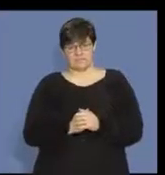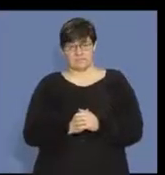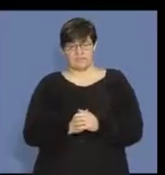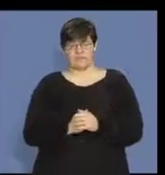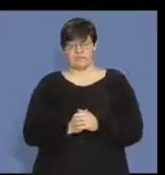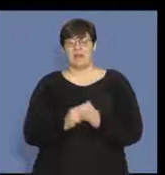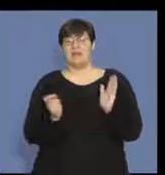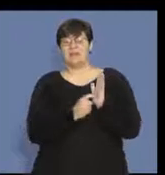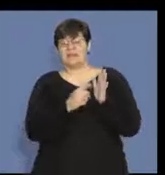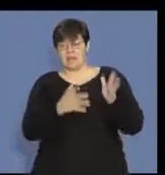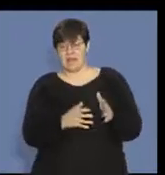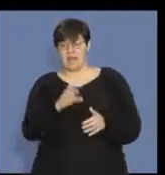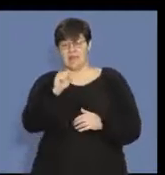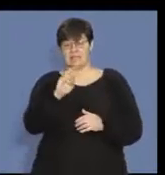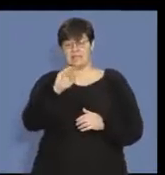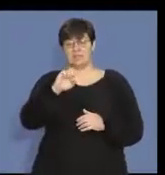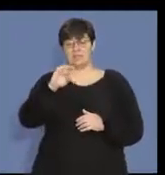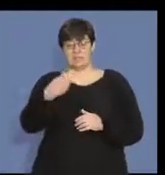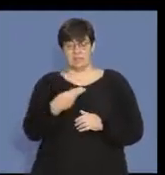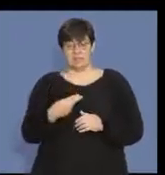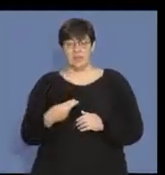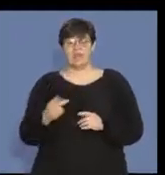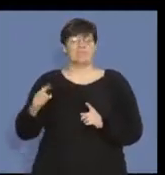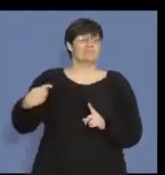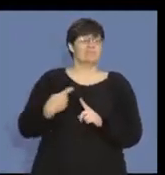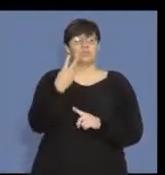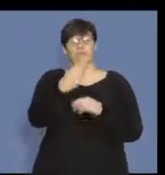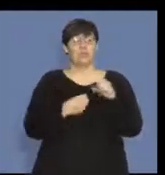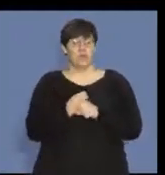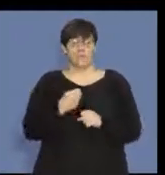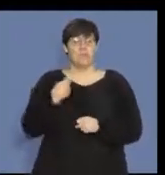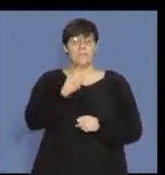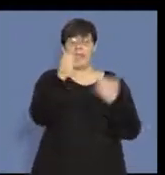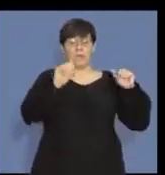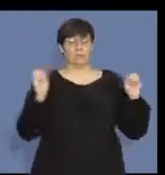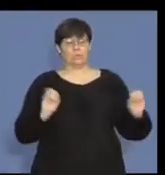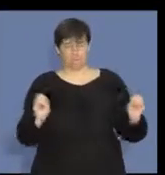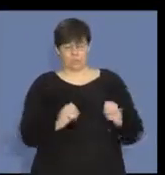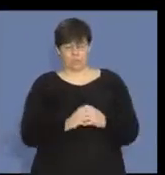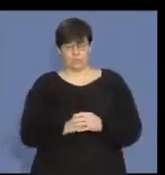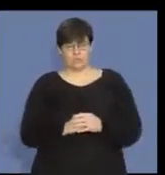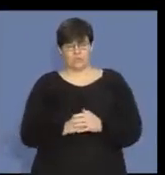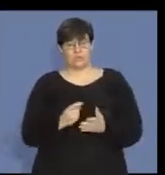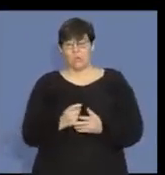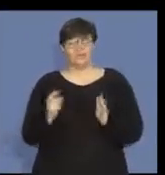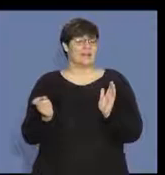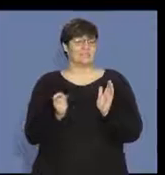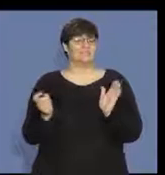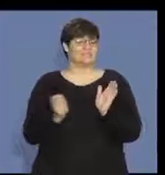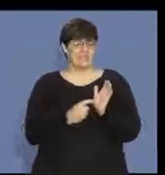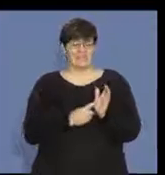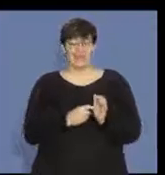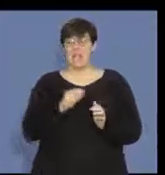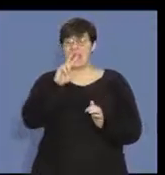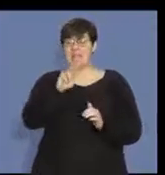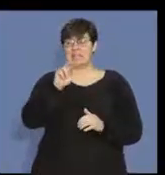Next calculation. A debtor, S. Smith, has not paid his account for the last 2 years. The business decided to write off